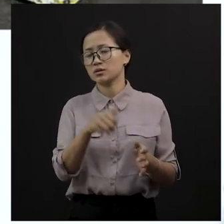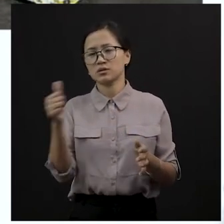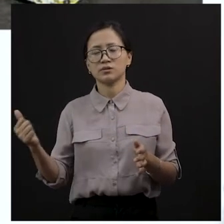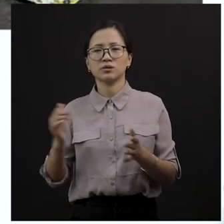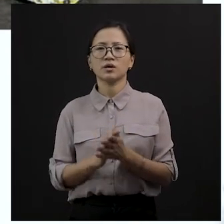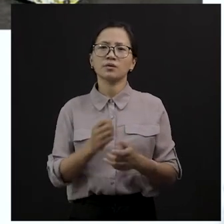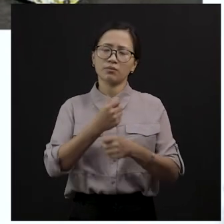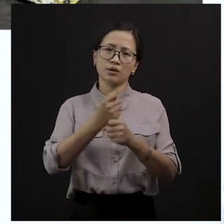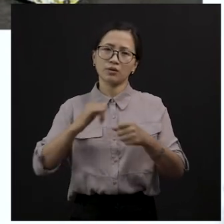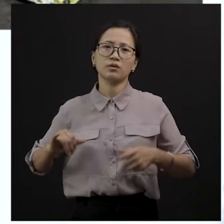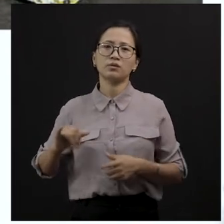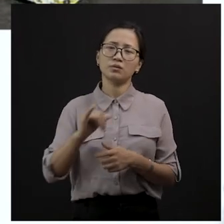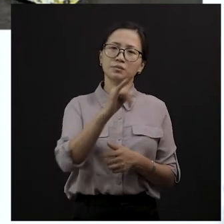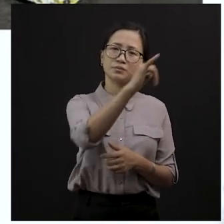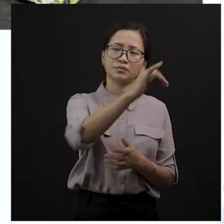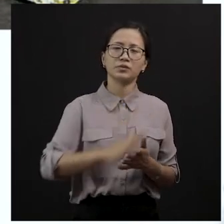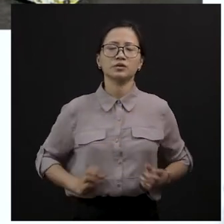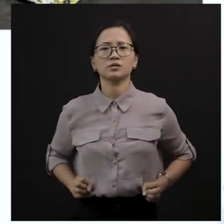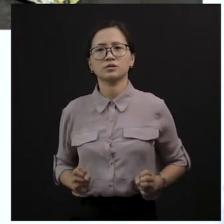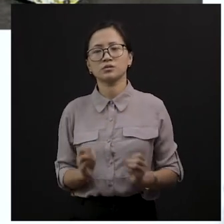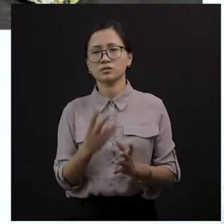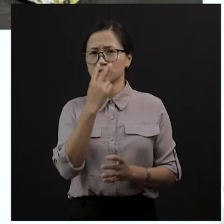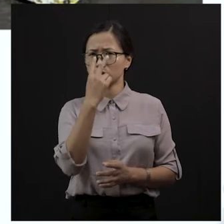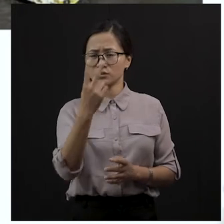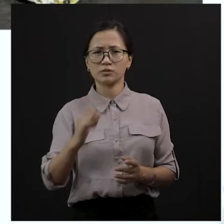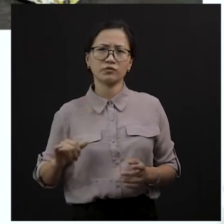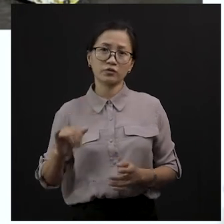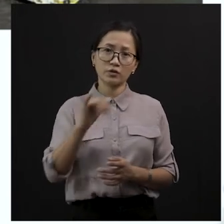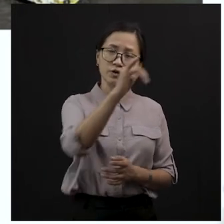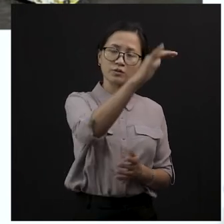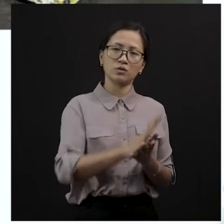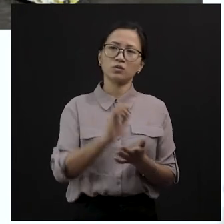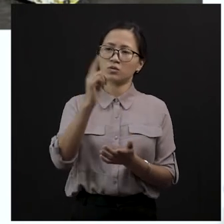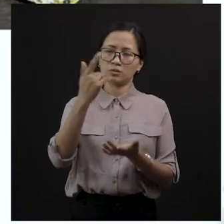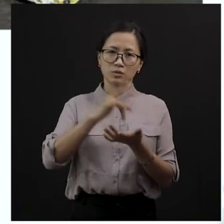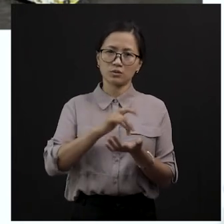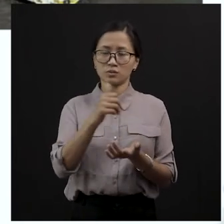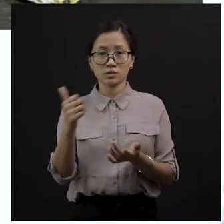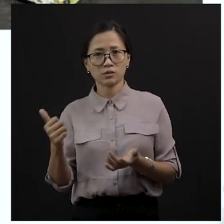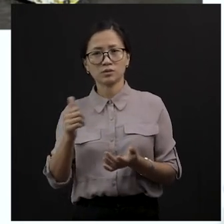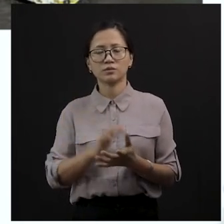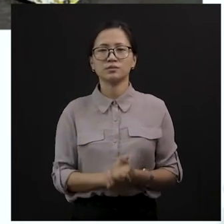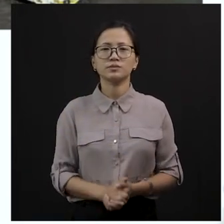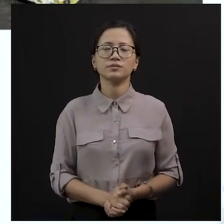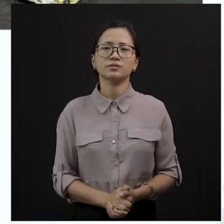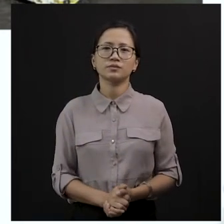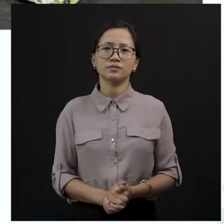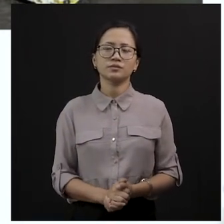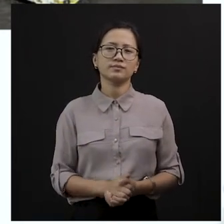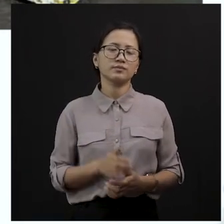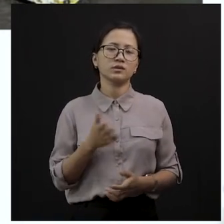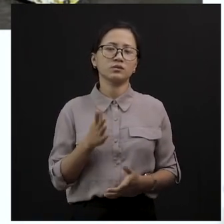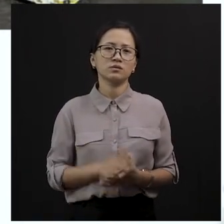all, and they started using the airplane to fly from one place to another. And